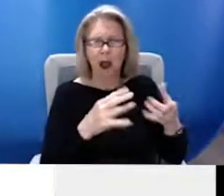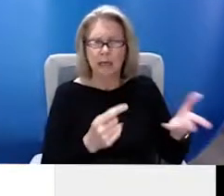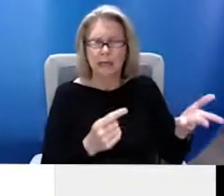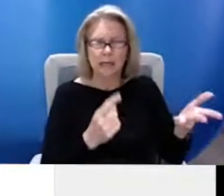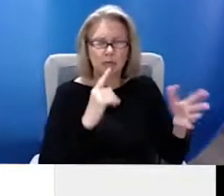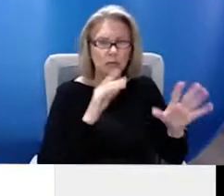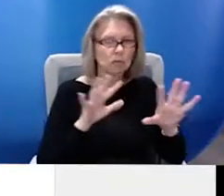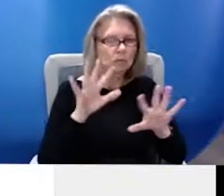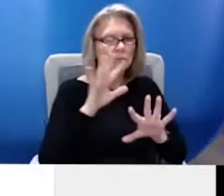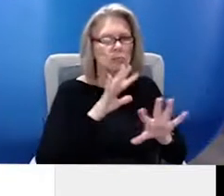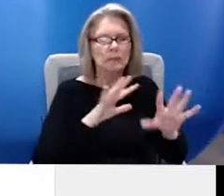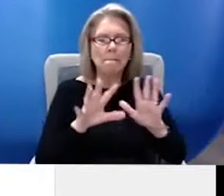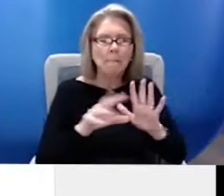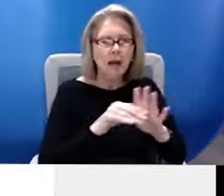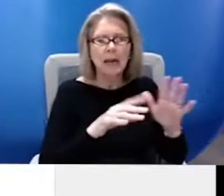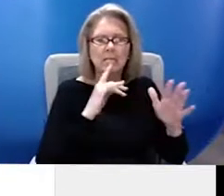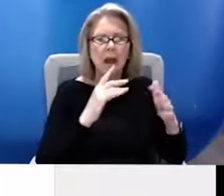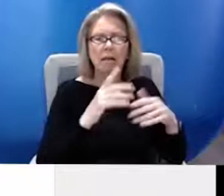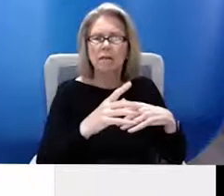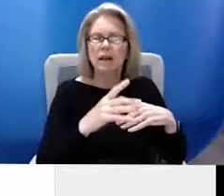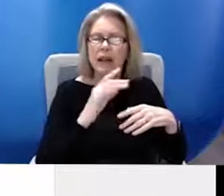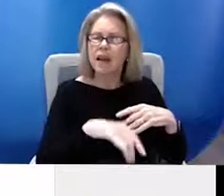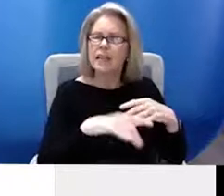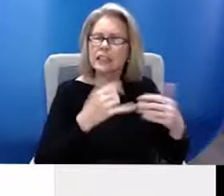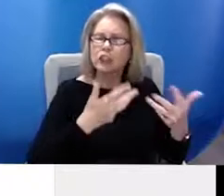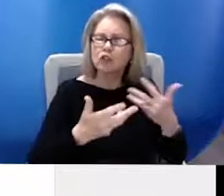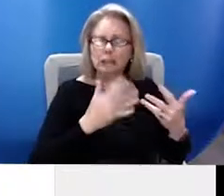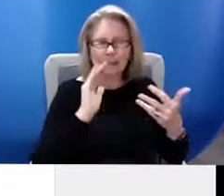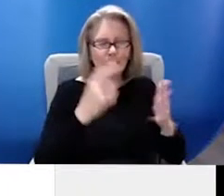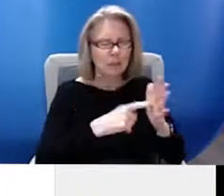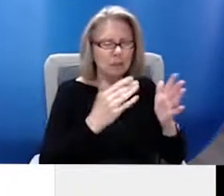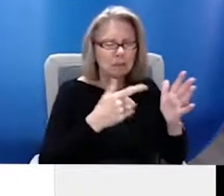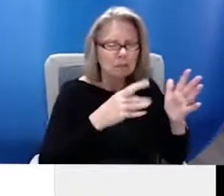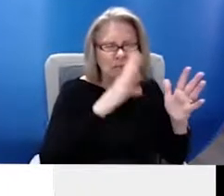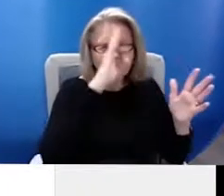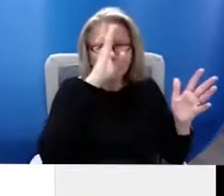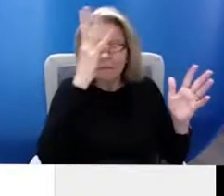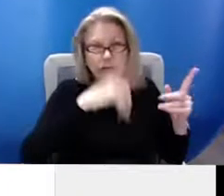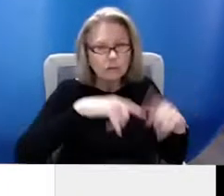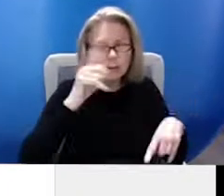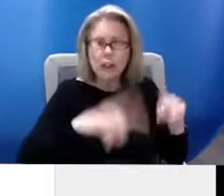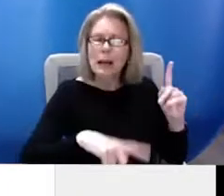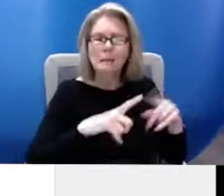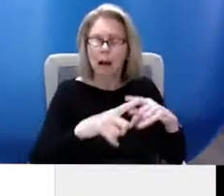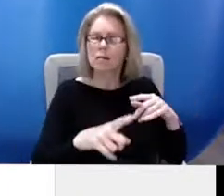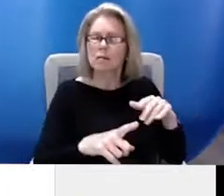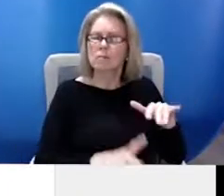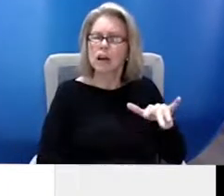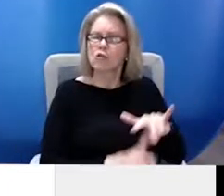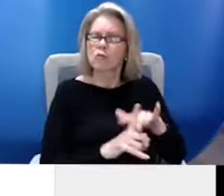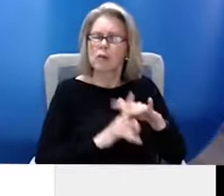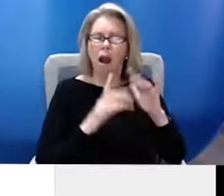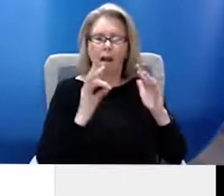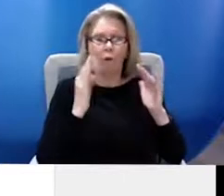invigorates the stagnated. It grounds interactions in the present such that it seems far-fetched to base one's reason